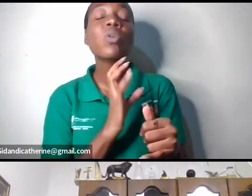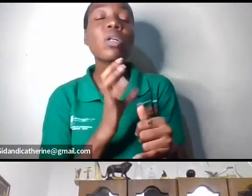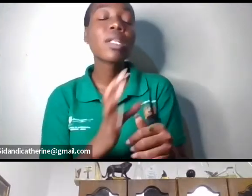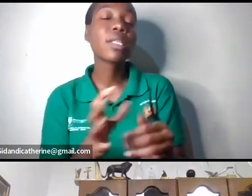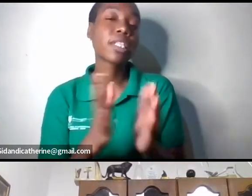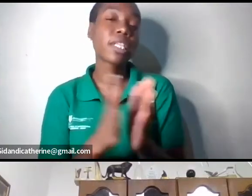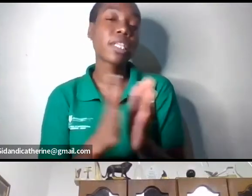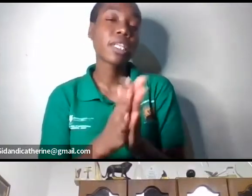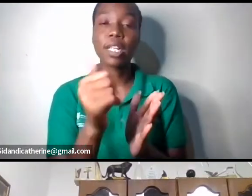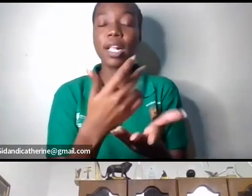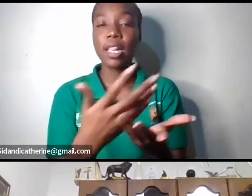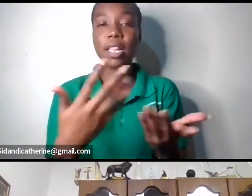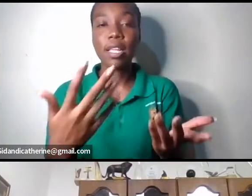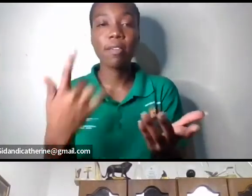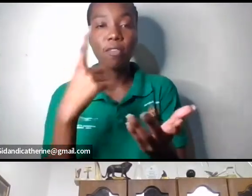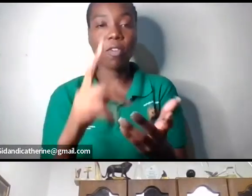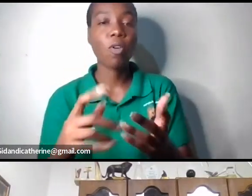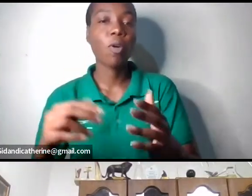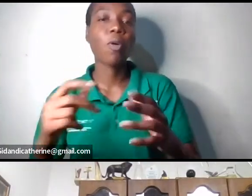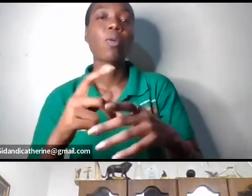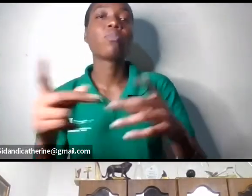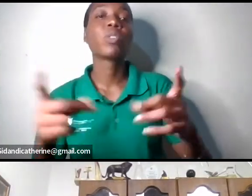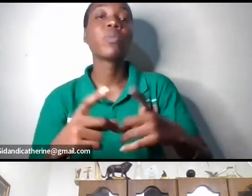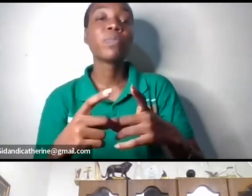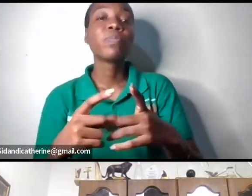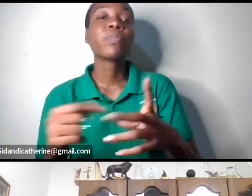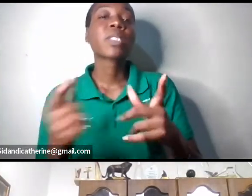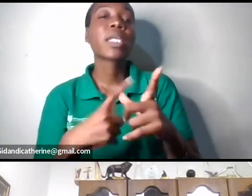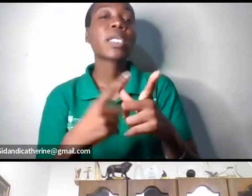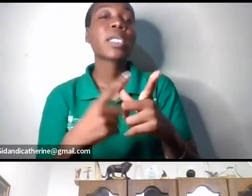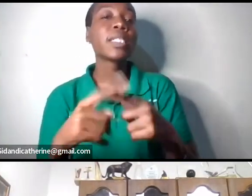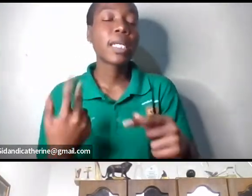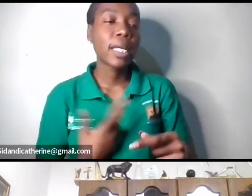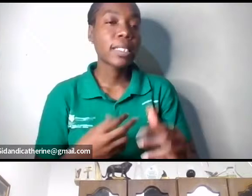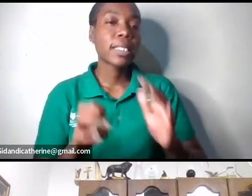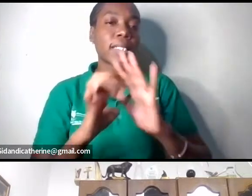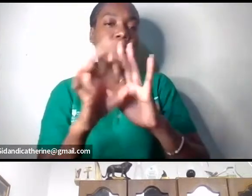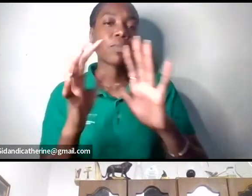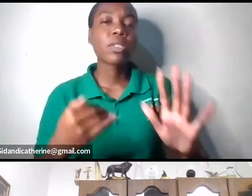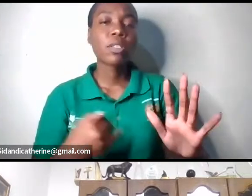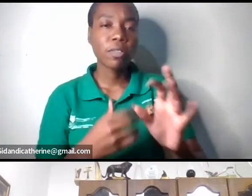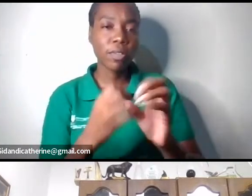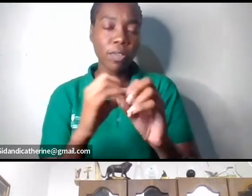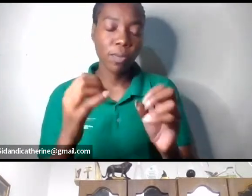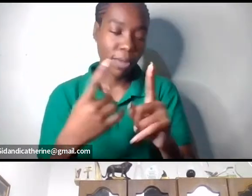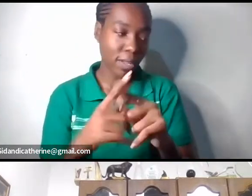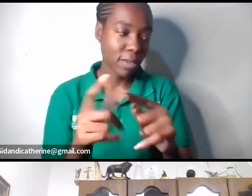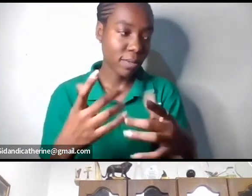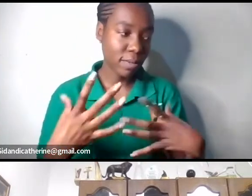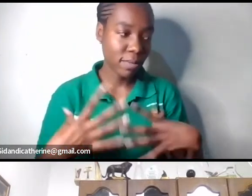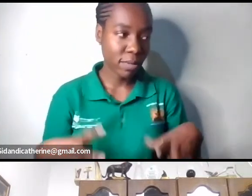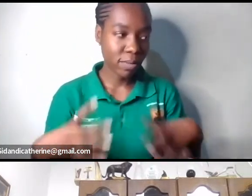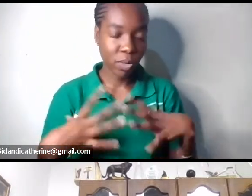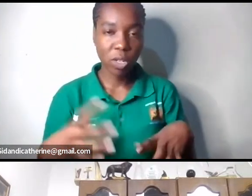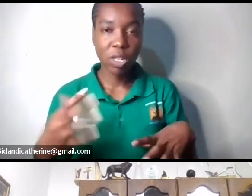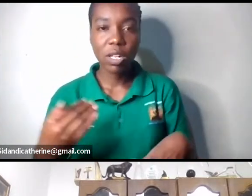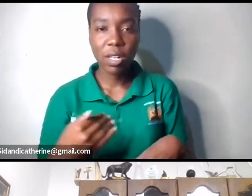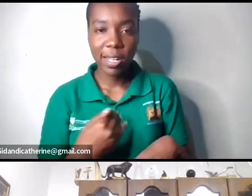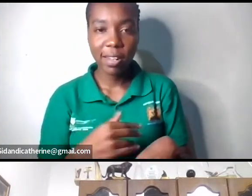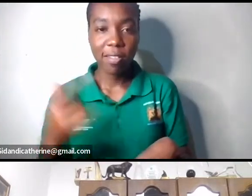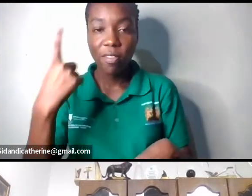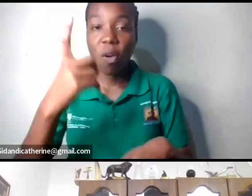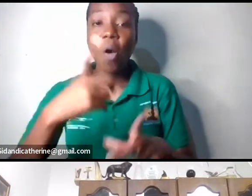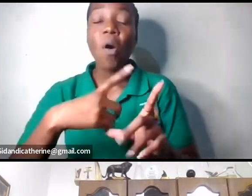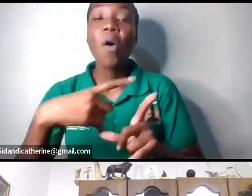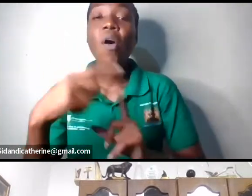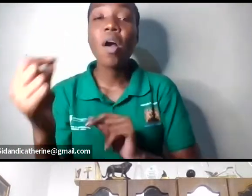population. So we are not short of examples. We're not short of people who have dared to go forth and